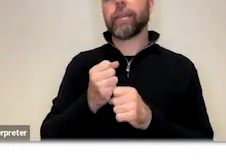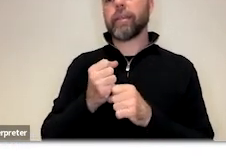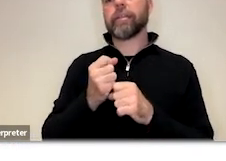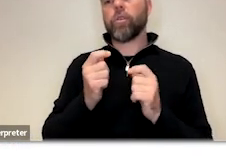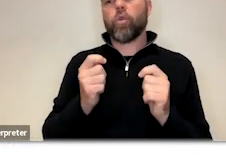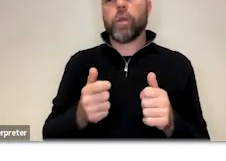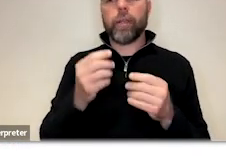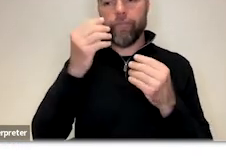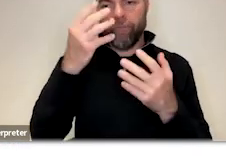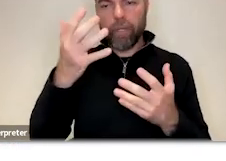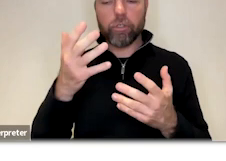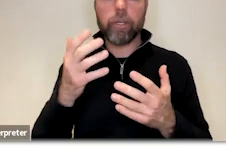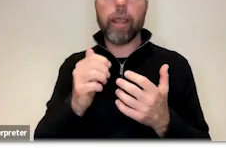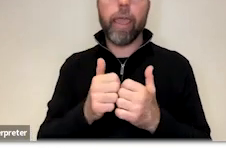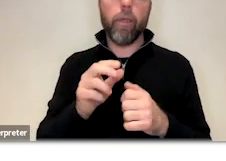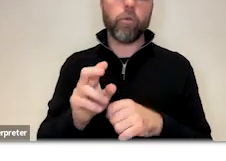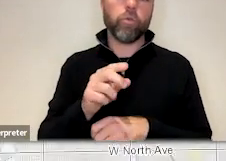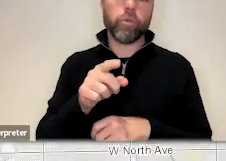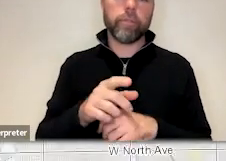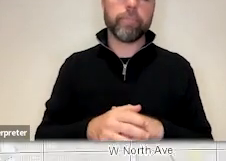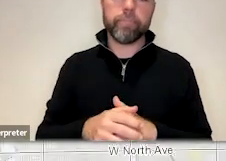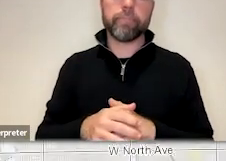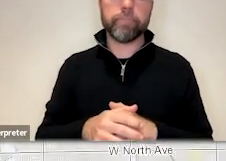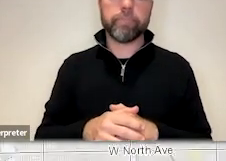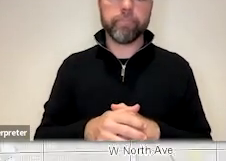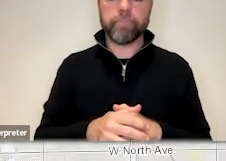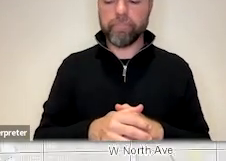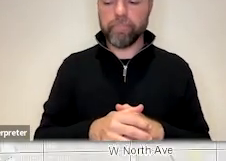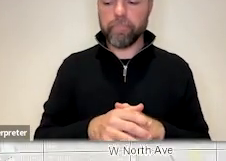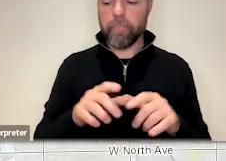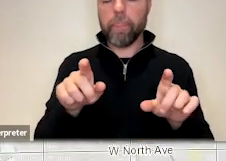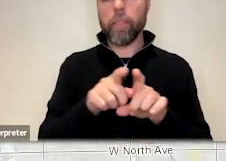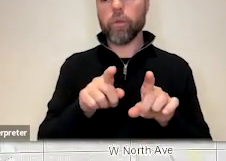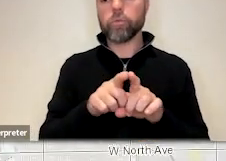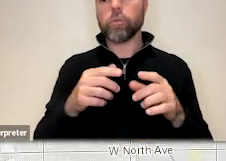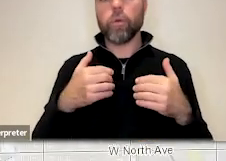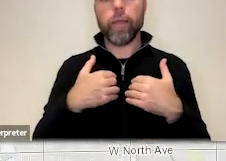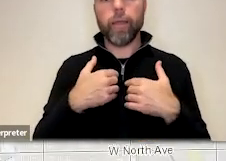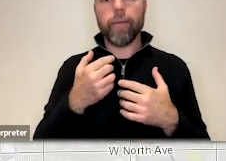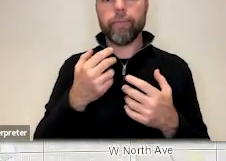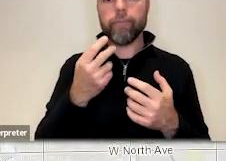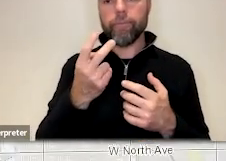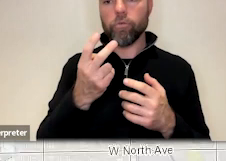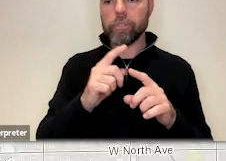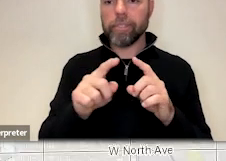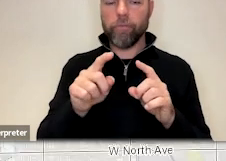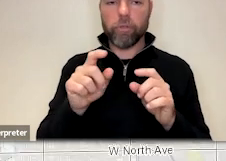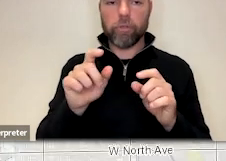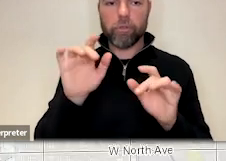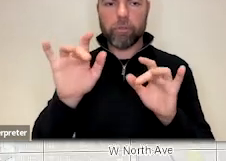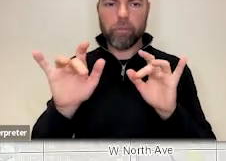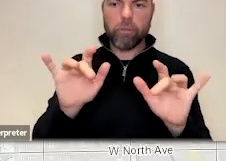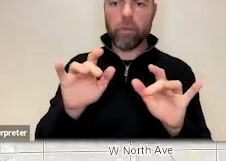quick information on how to use this. We also have a couple of different toggles here, an